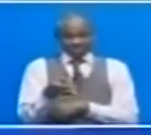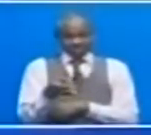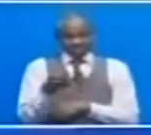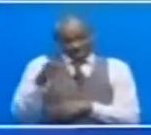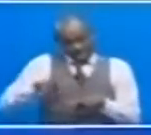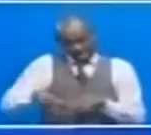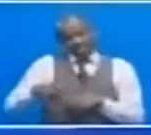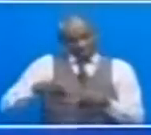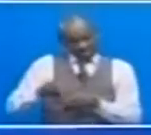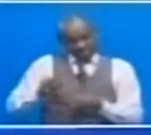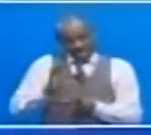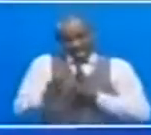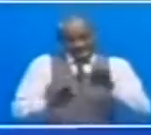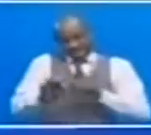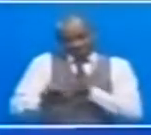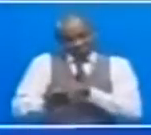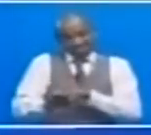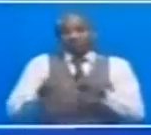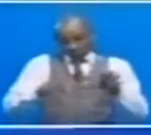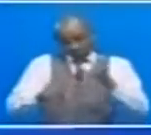of the leg. So